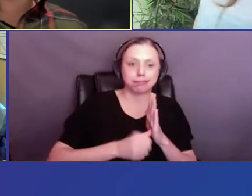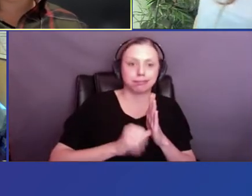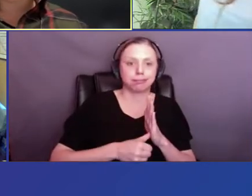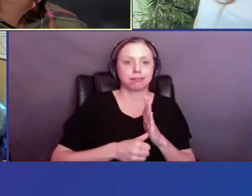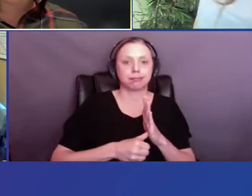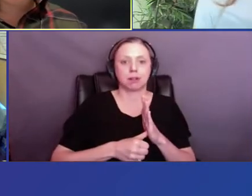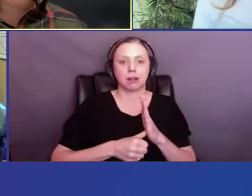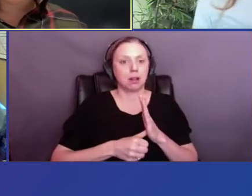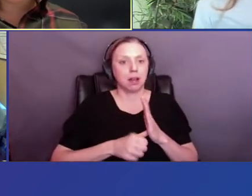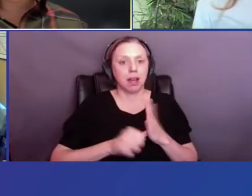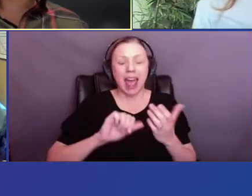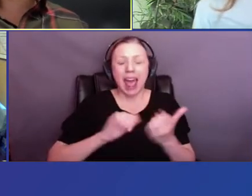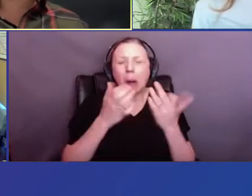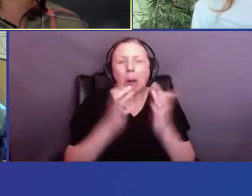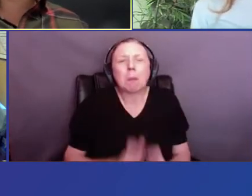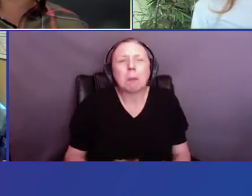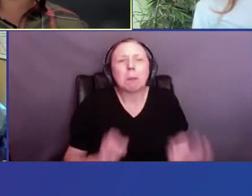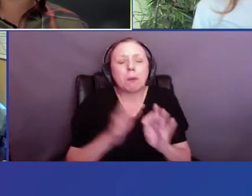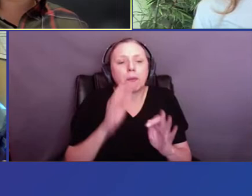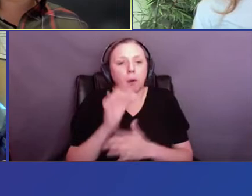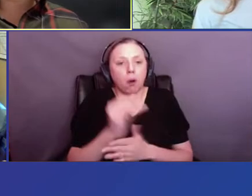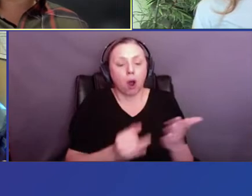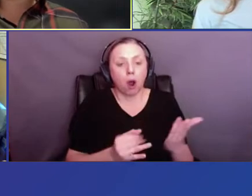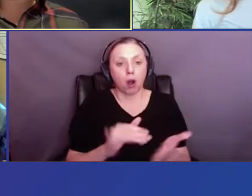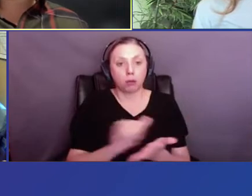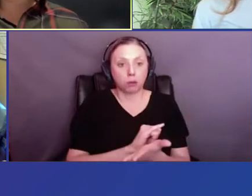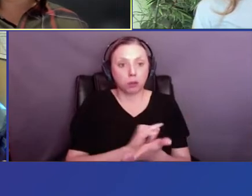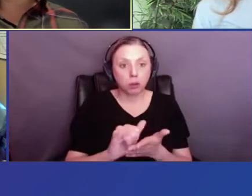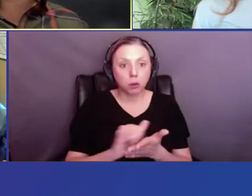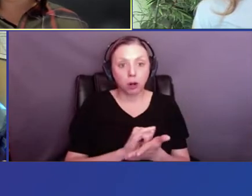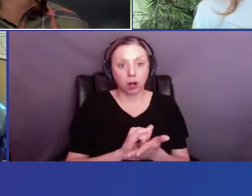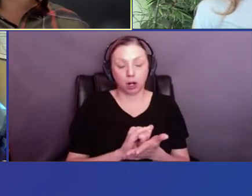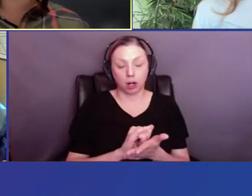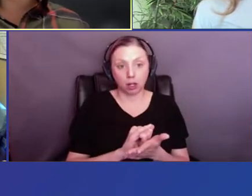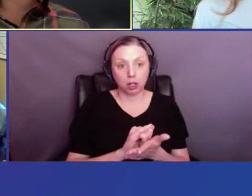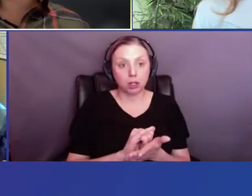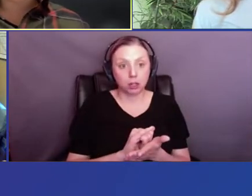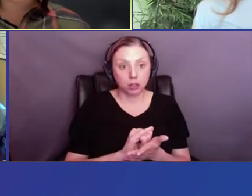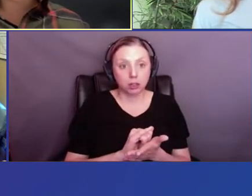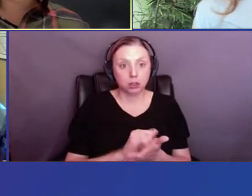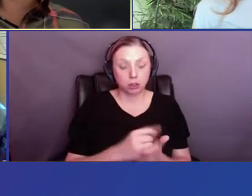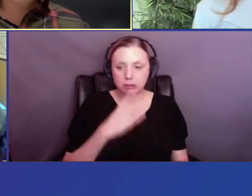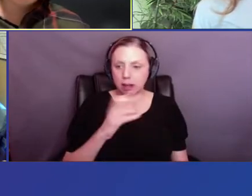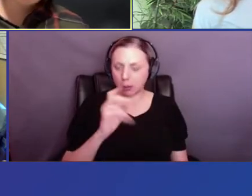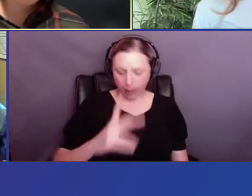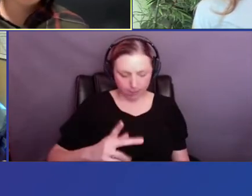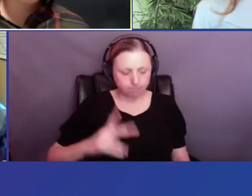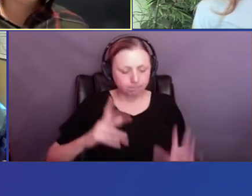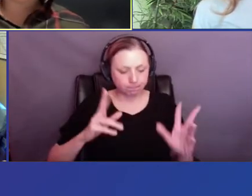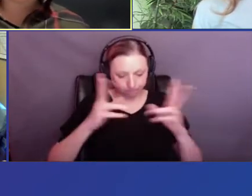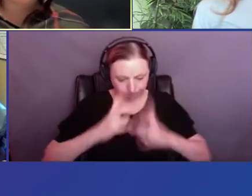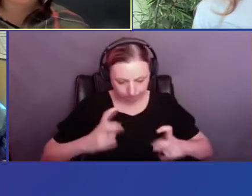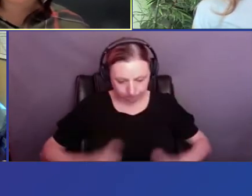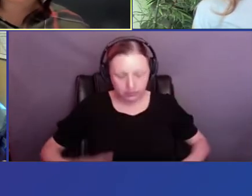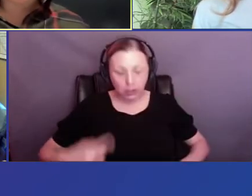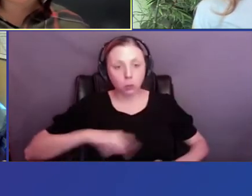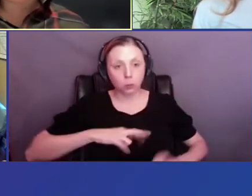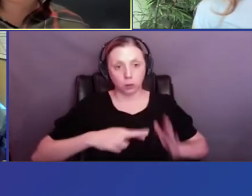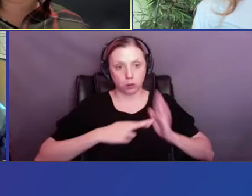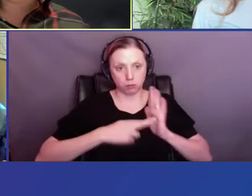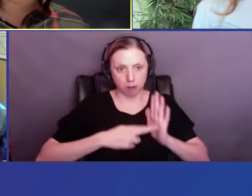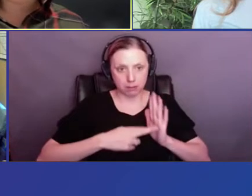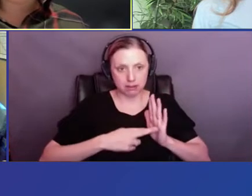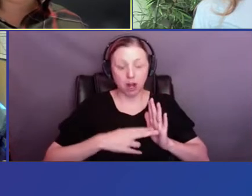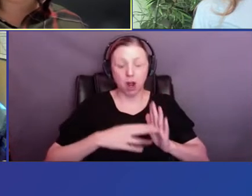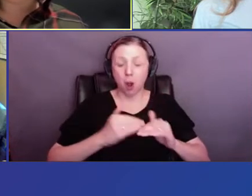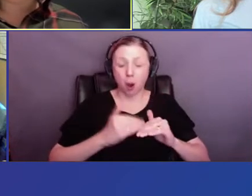was for Art New York to go, okay, we represent these over 400